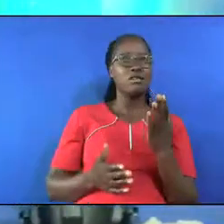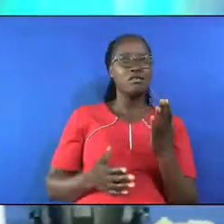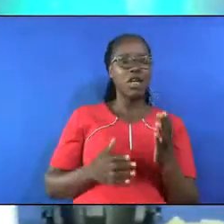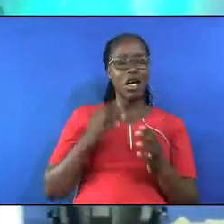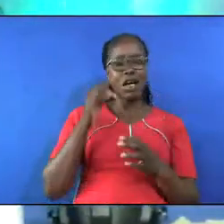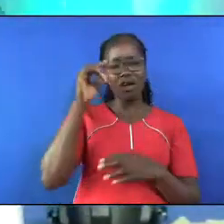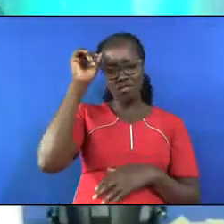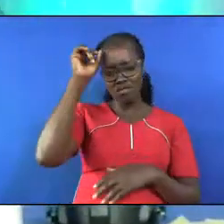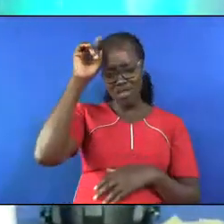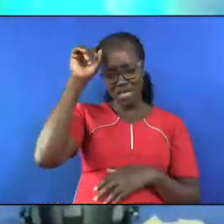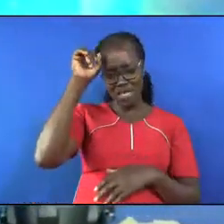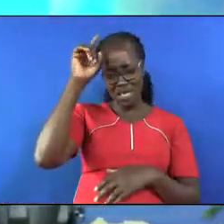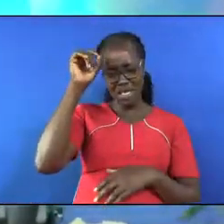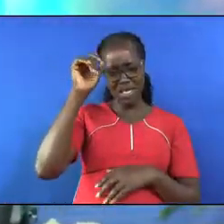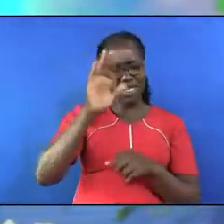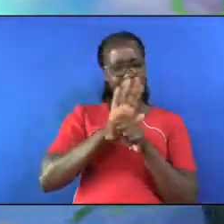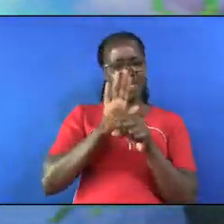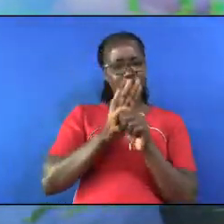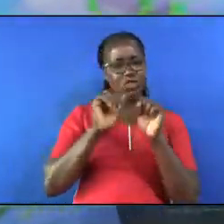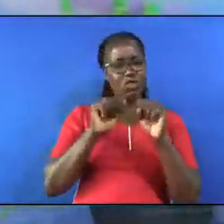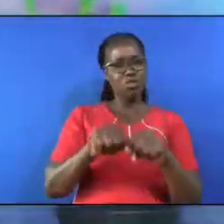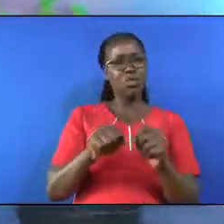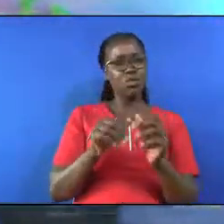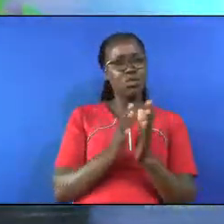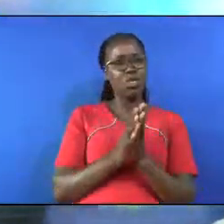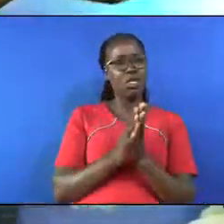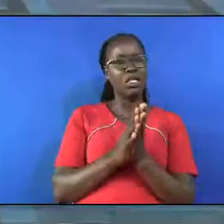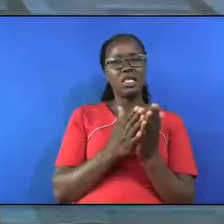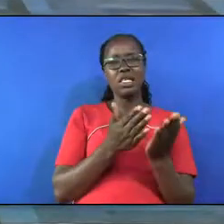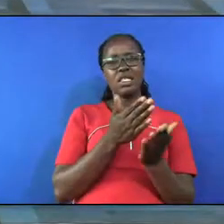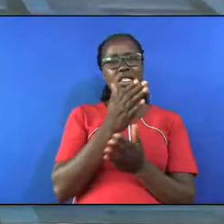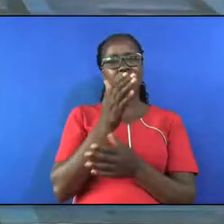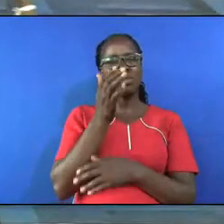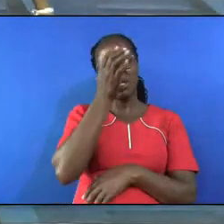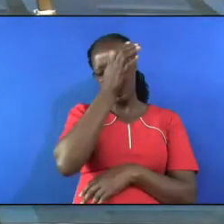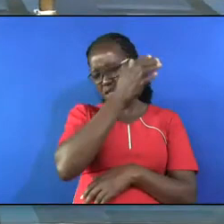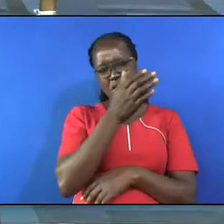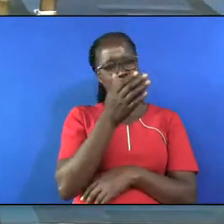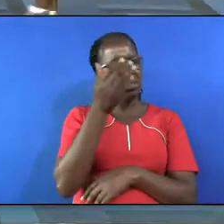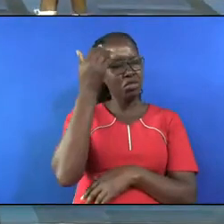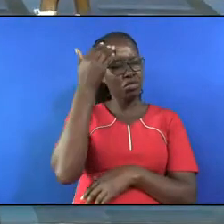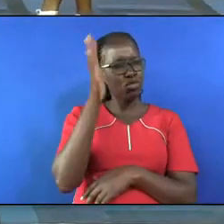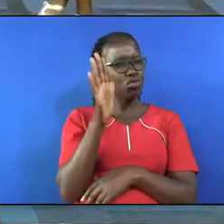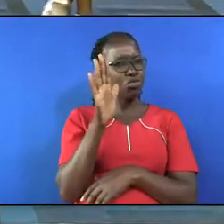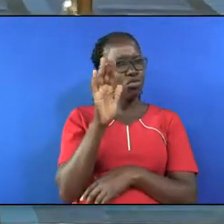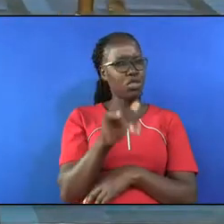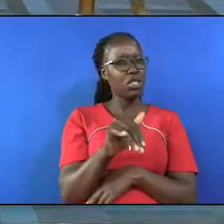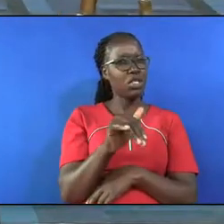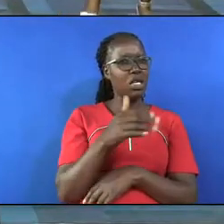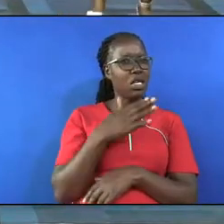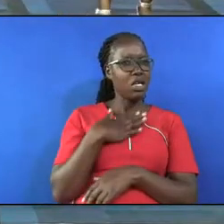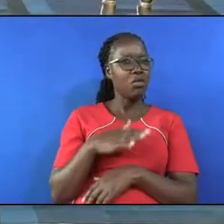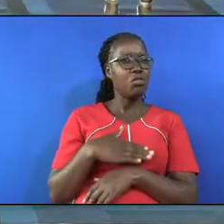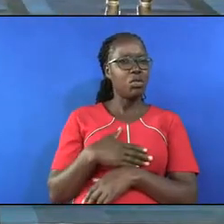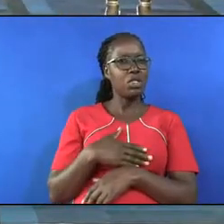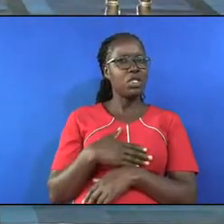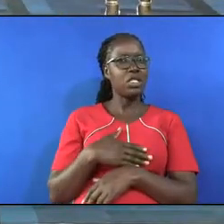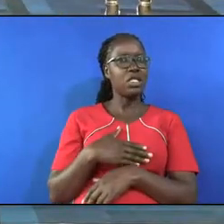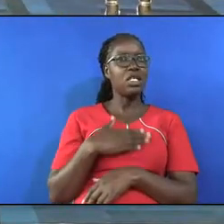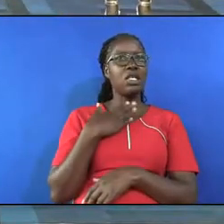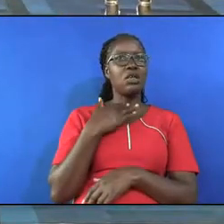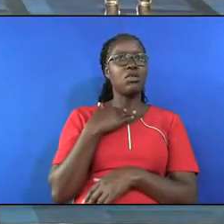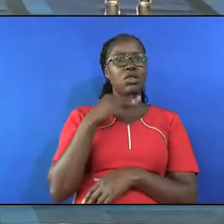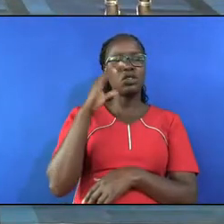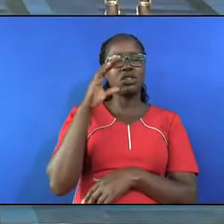a headache. And this guy is so ignorant. I mean, he or she does not know that my body is lacking water, and